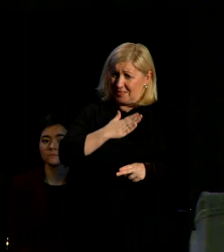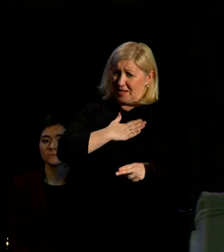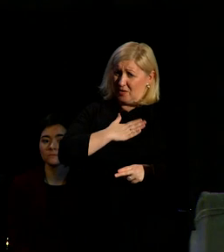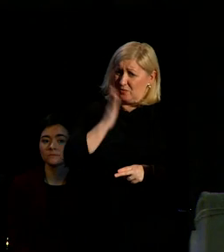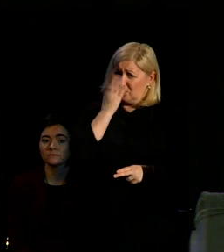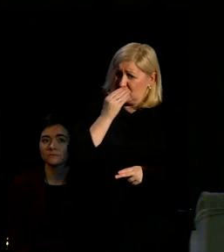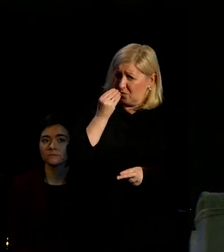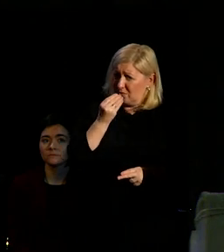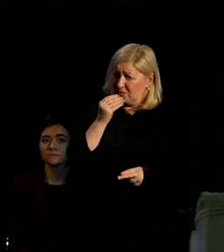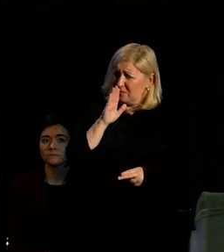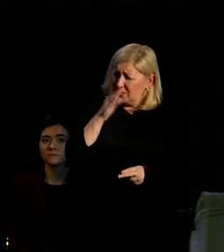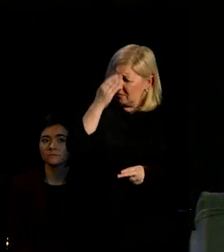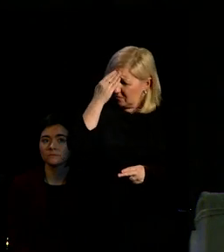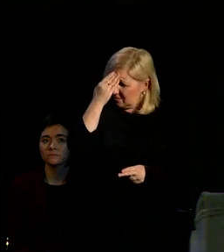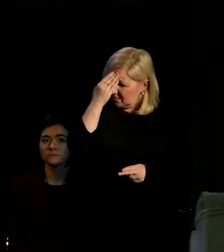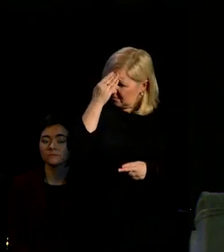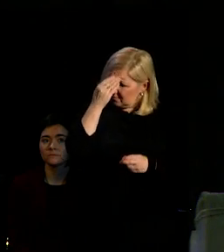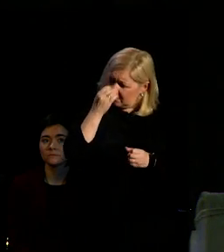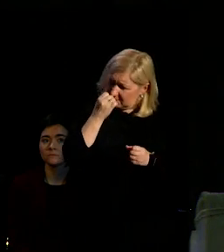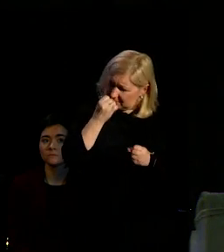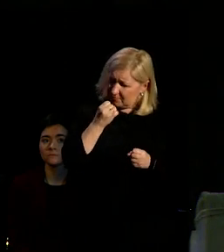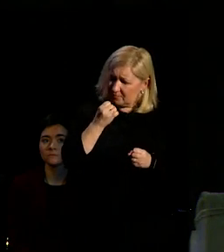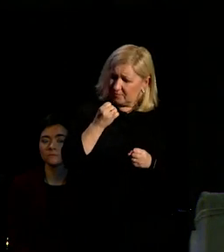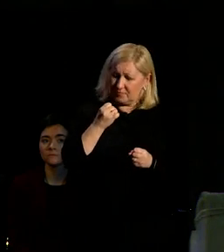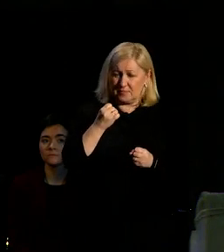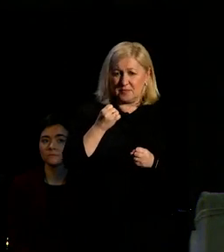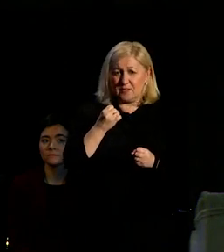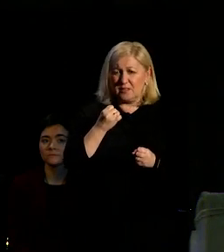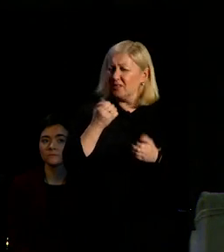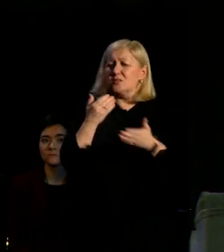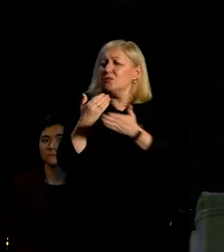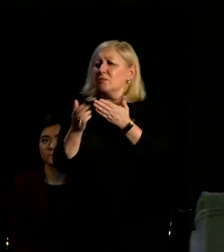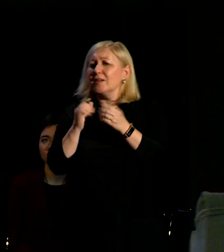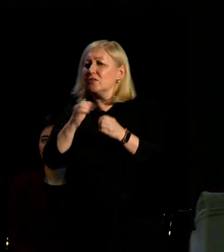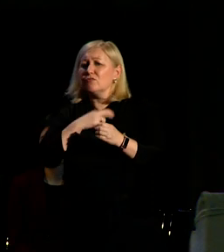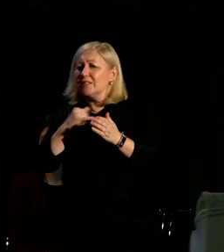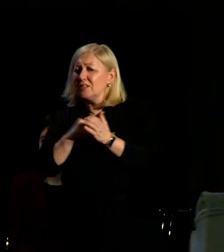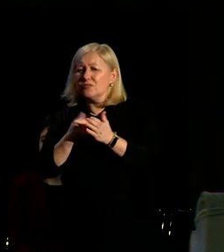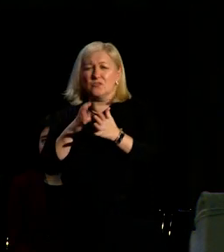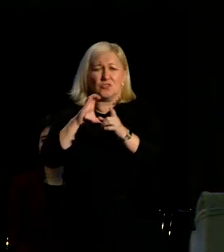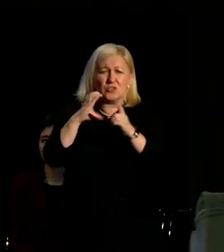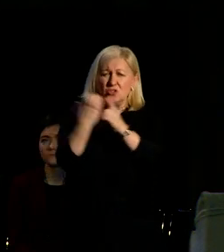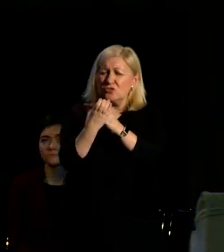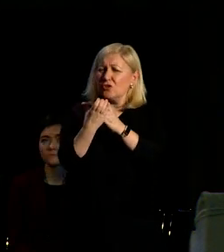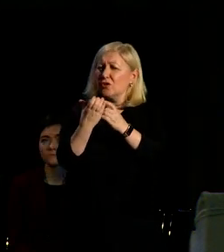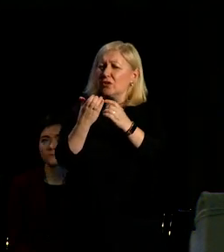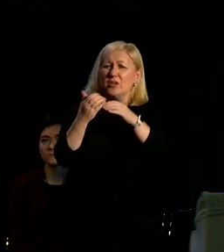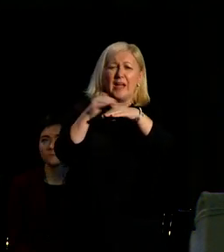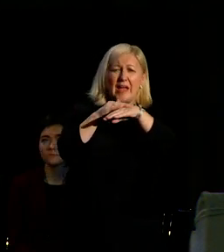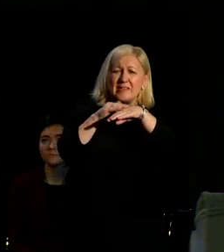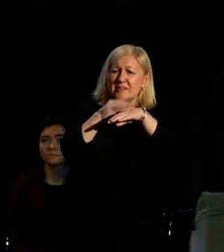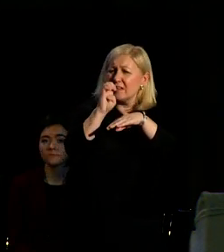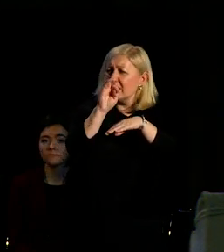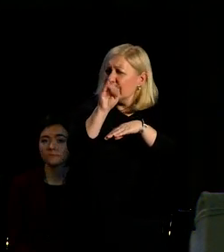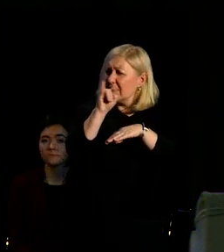commit ourselves from whatever religious, ethnic, cultural, or political